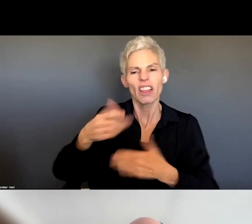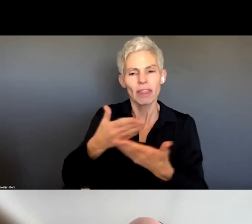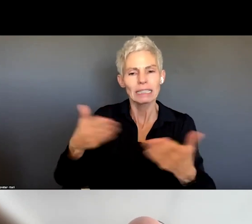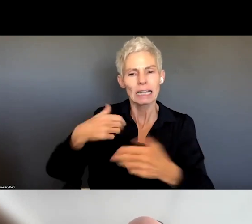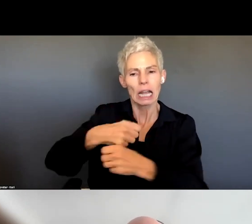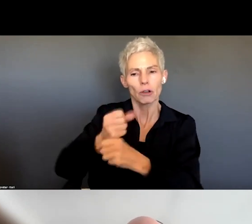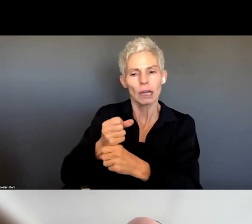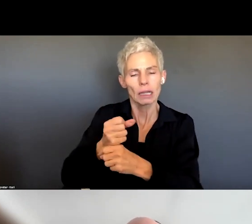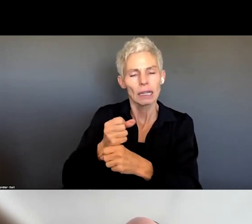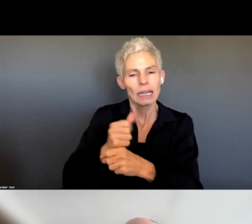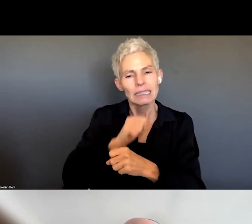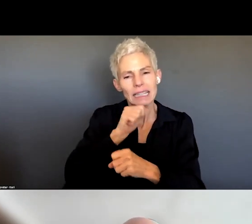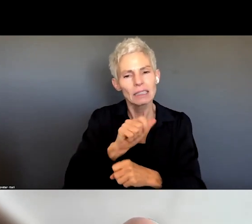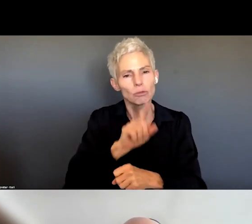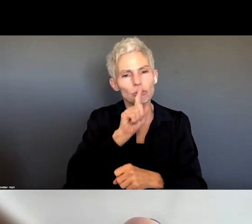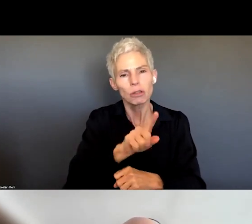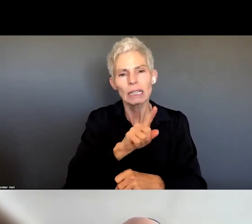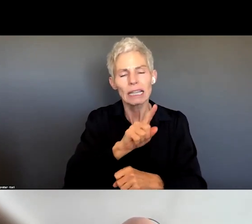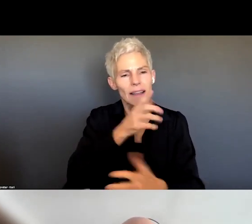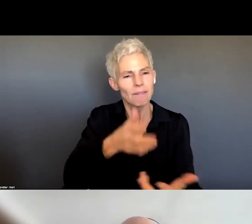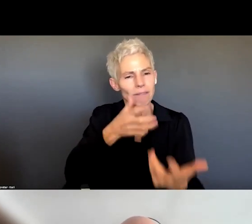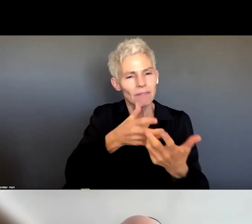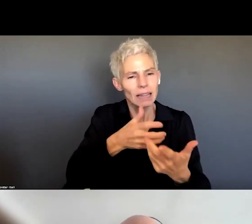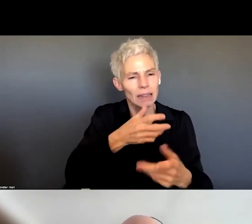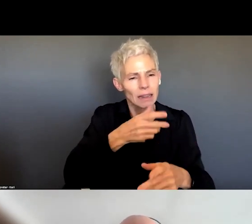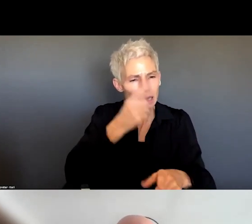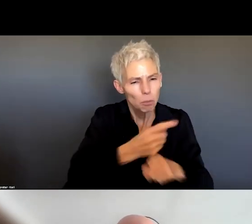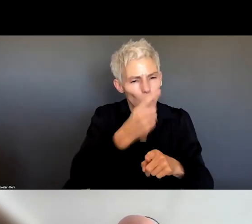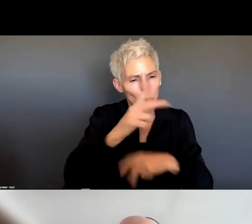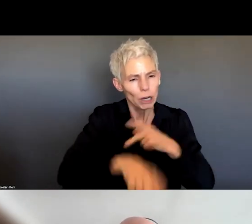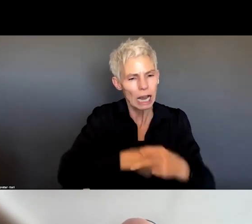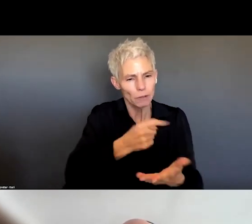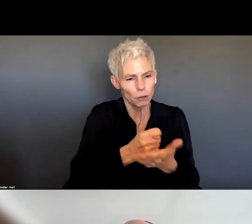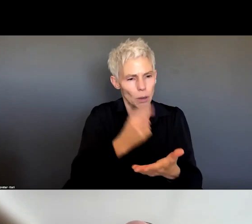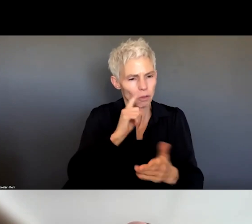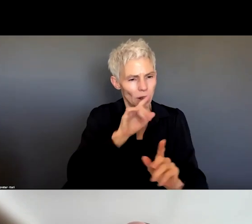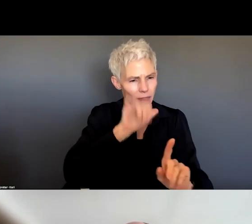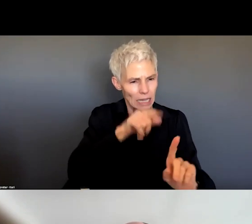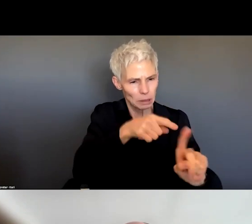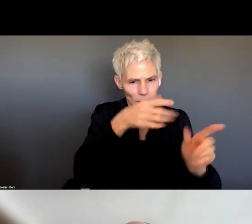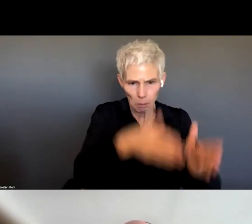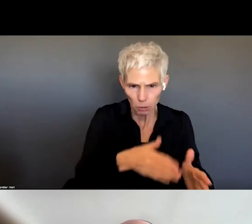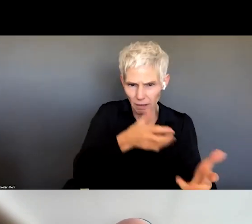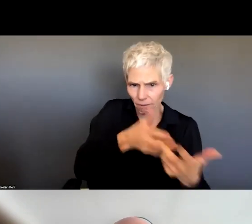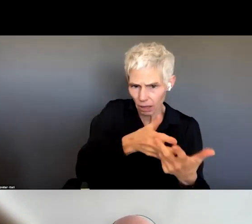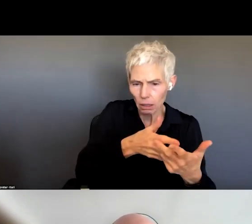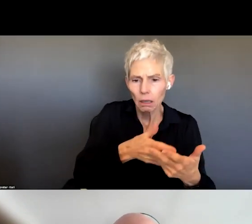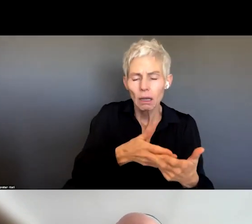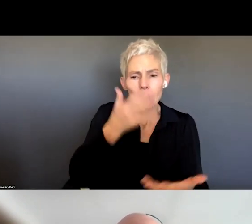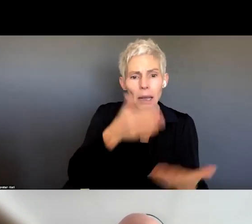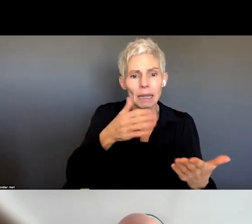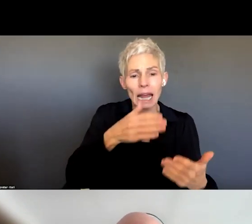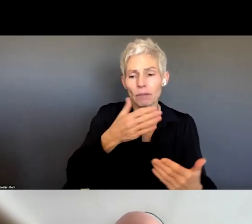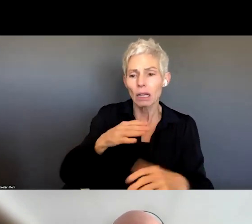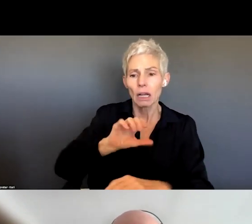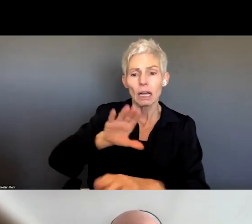that doesn't always speak to the appropriateness of treatment for that individual and whether, in fact, they needed to go through a locked door in